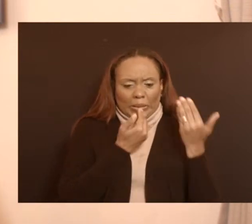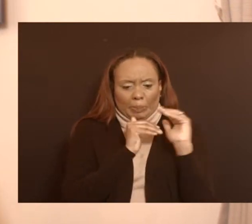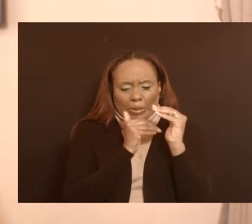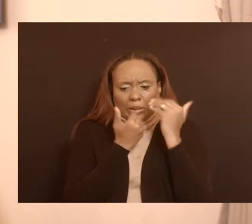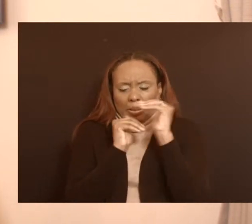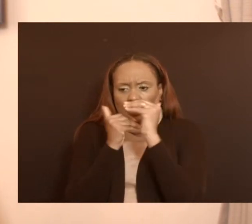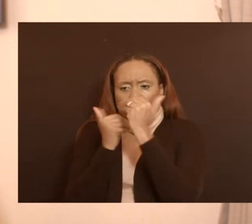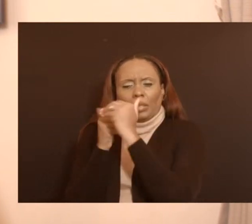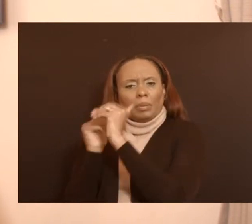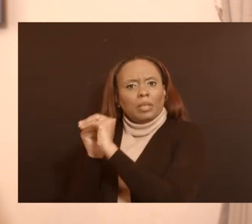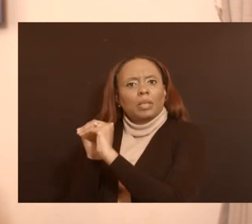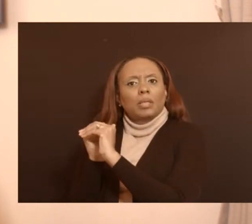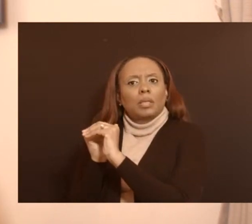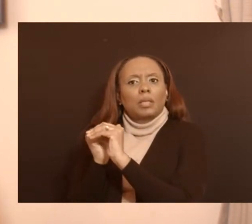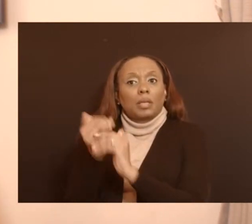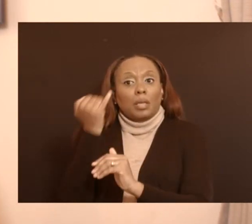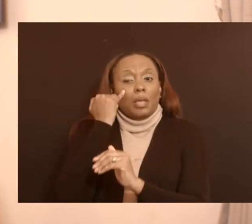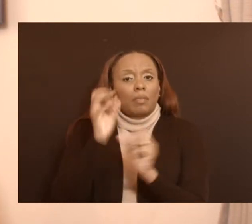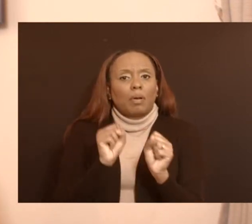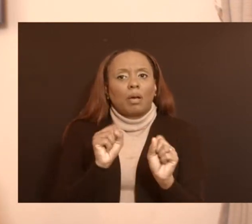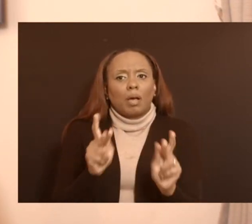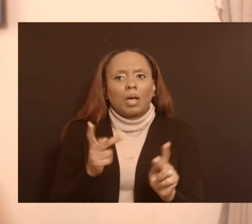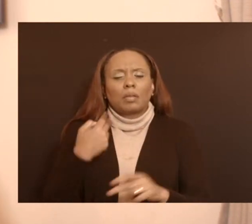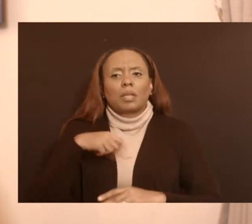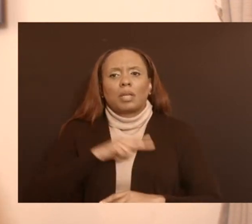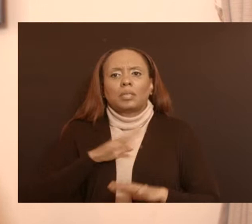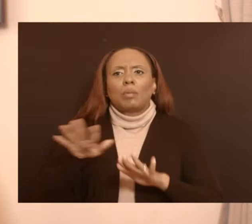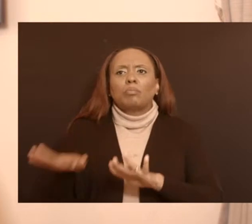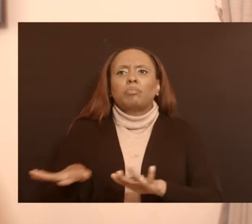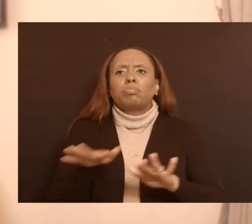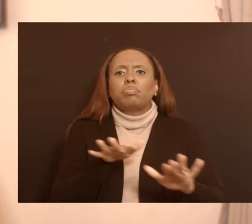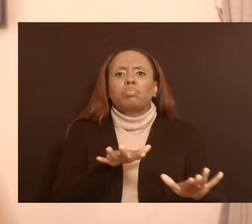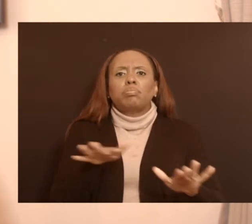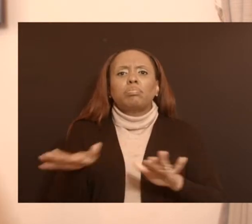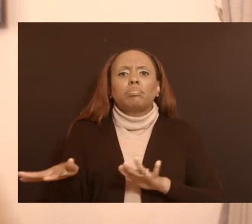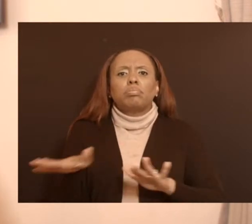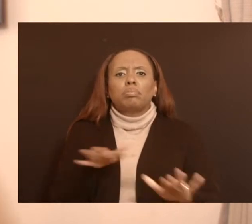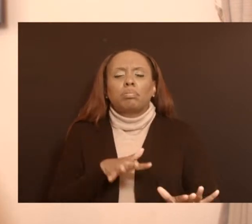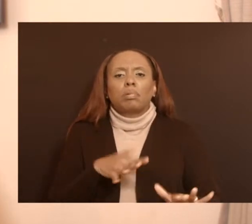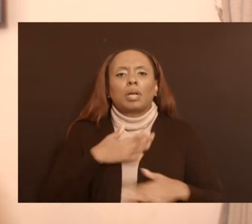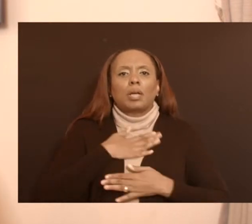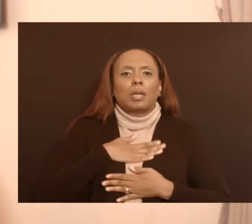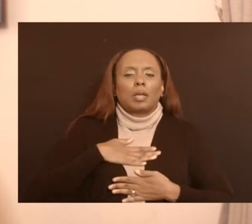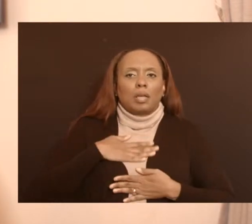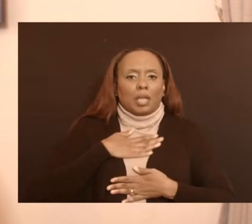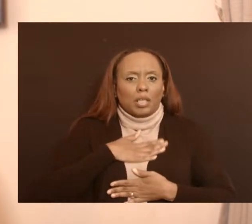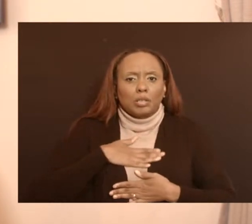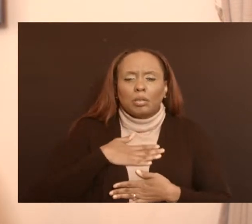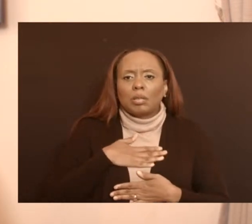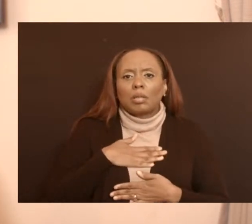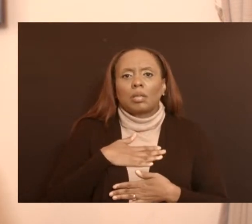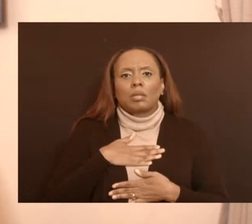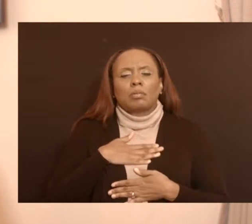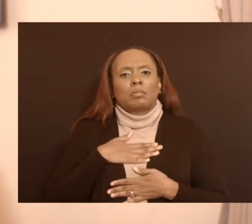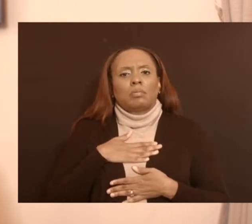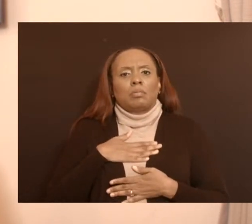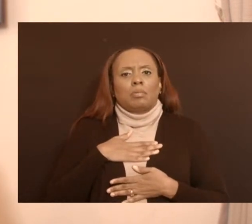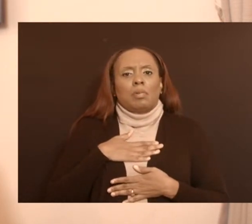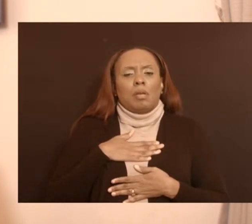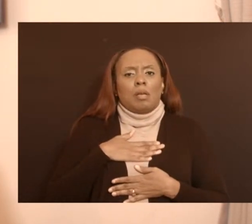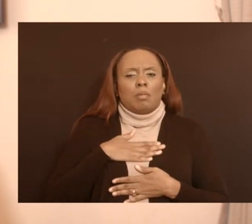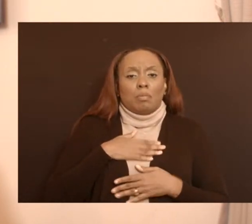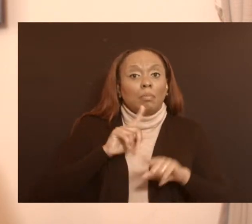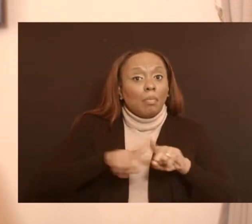for us to relax the protocols, to enjoy a time, but we do so responsibly, and it's that responsible part